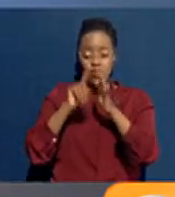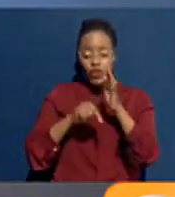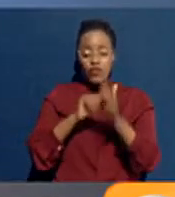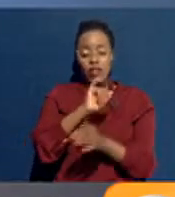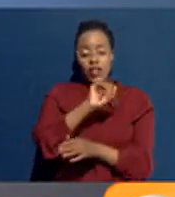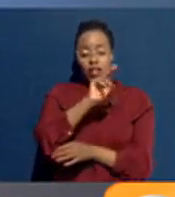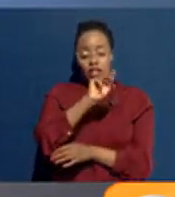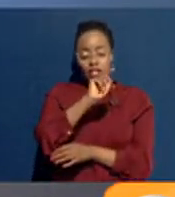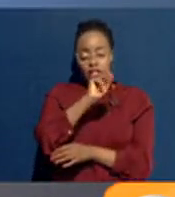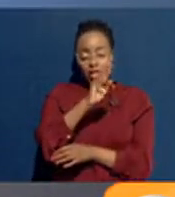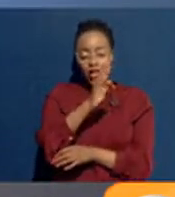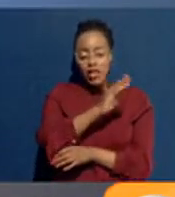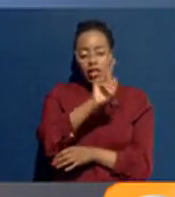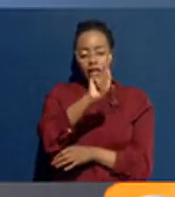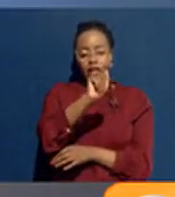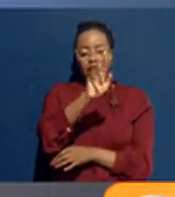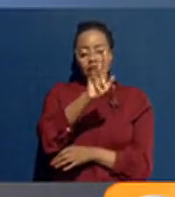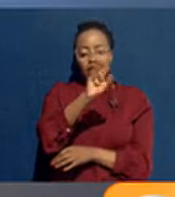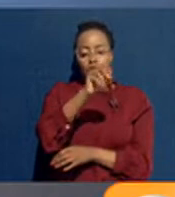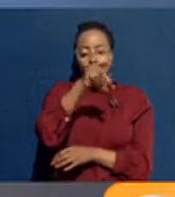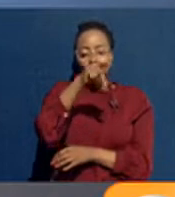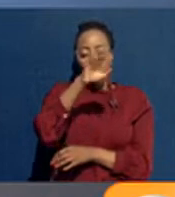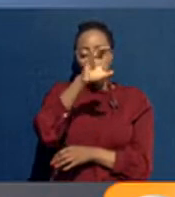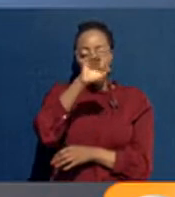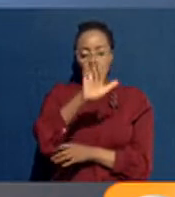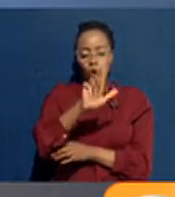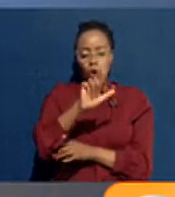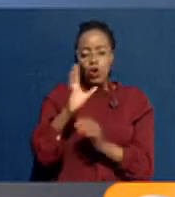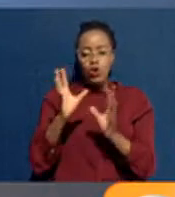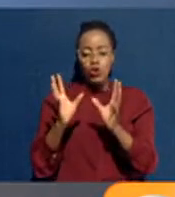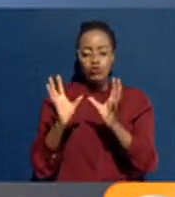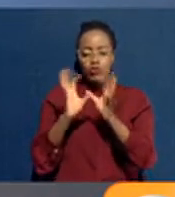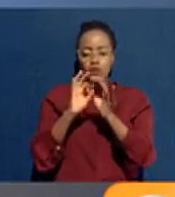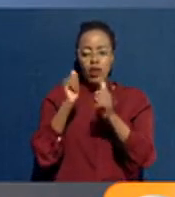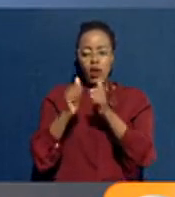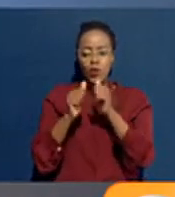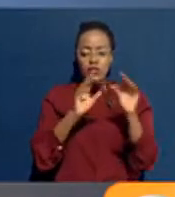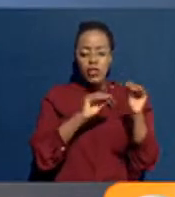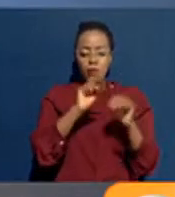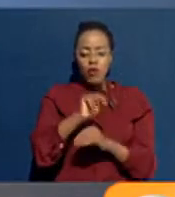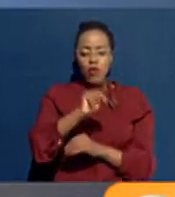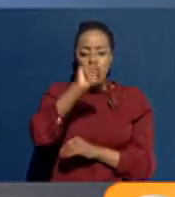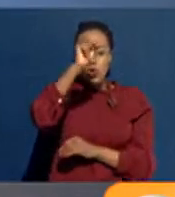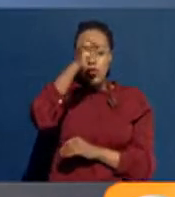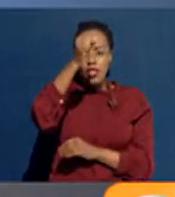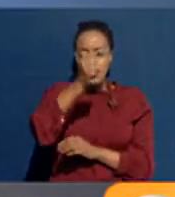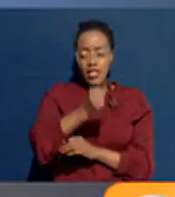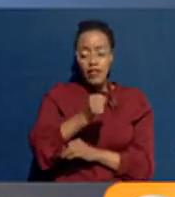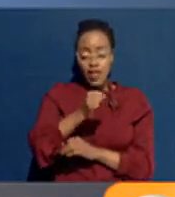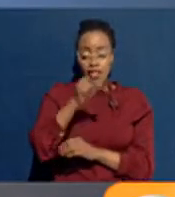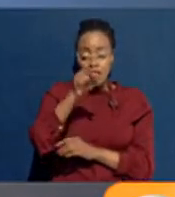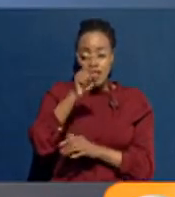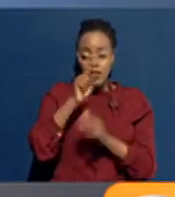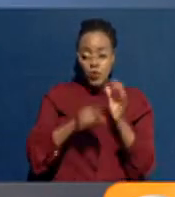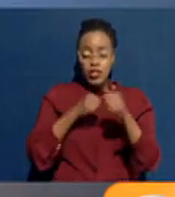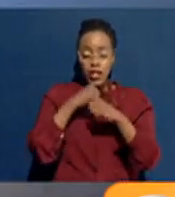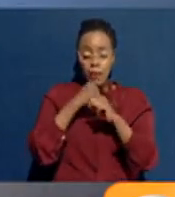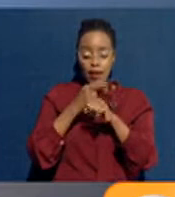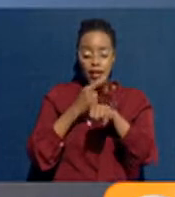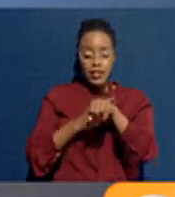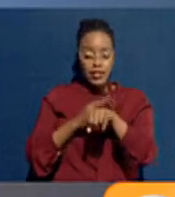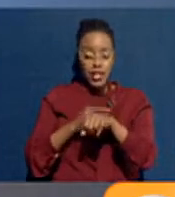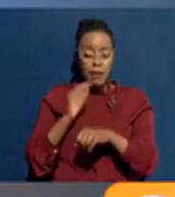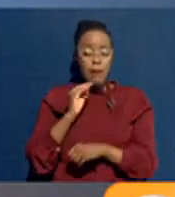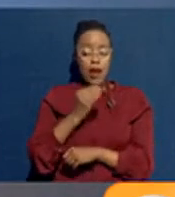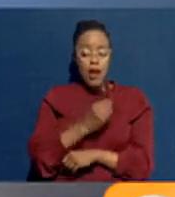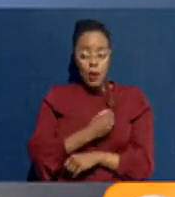intertropical convergence zone that moves north and south, and that is what marks our seasons. Uh-huh.